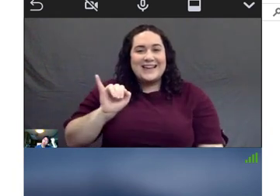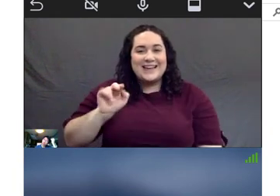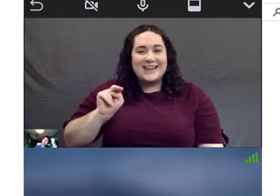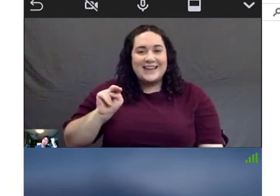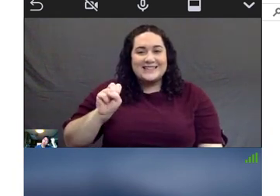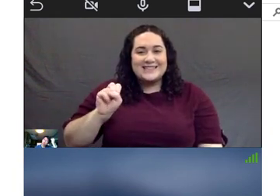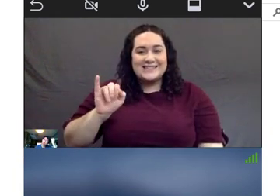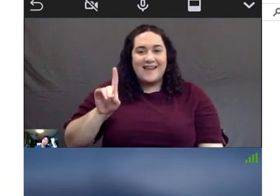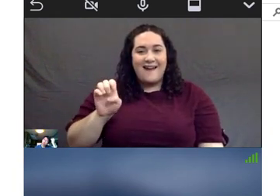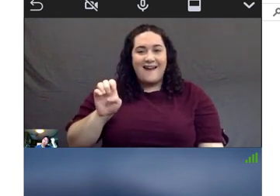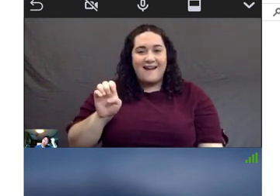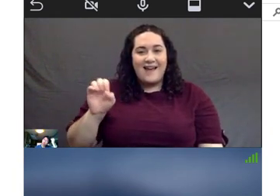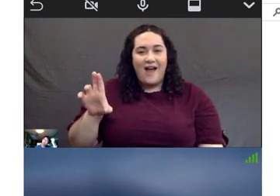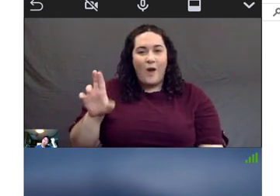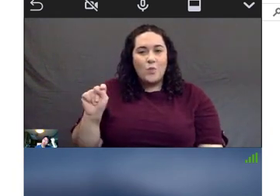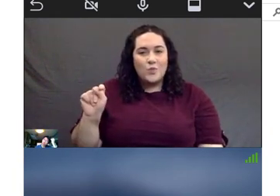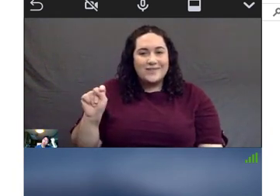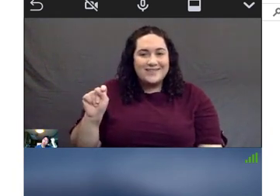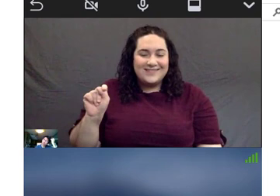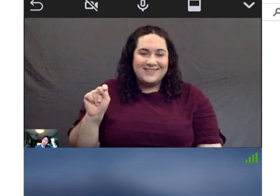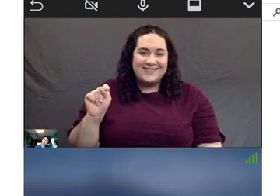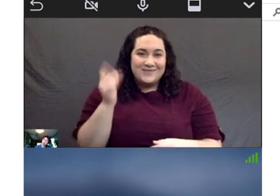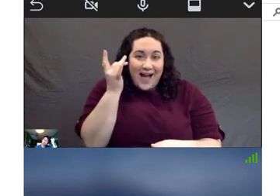who the hero of this movie is.